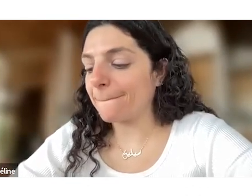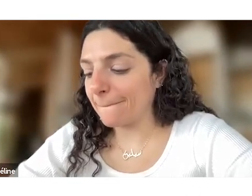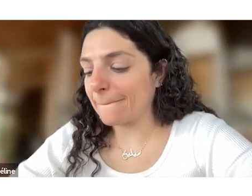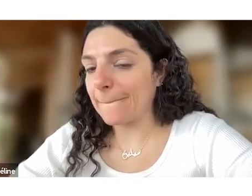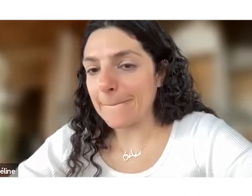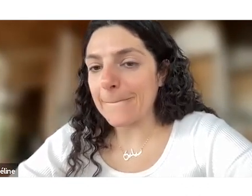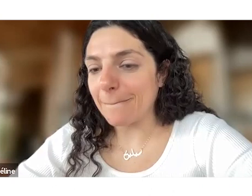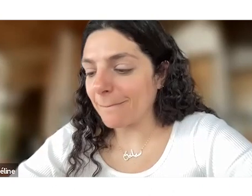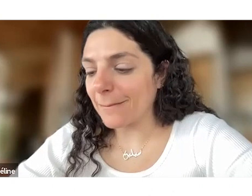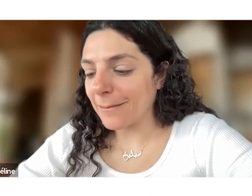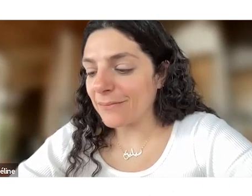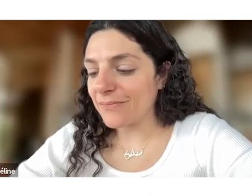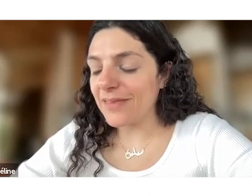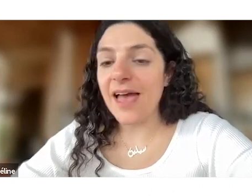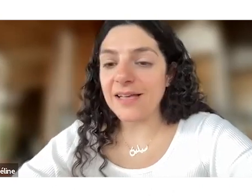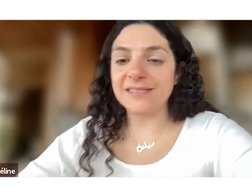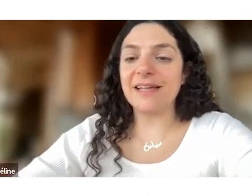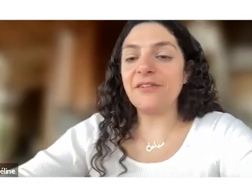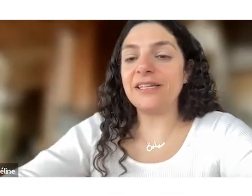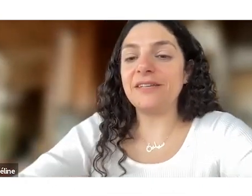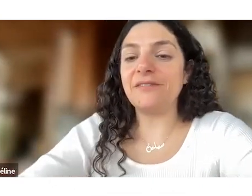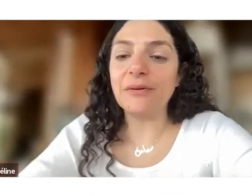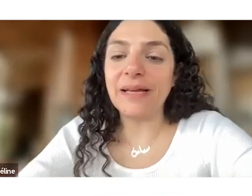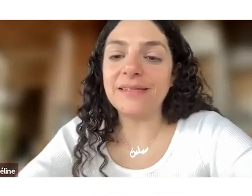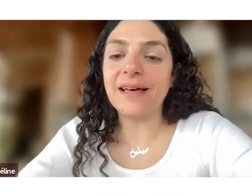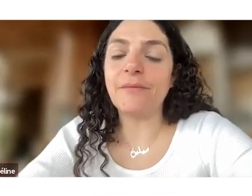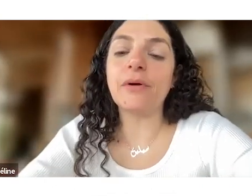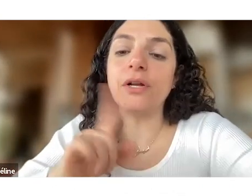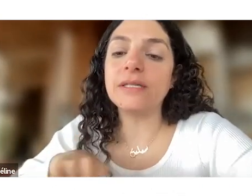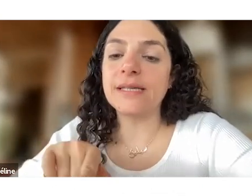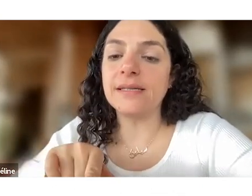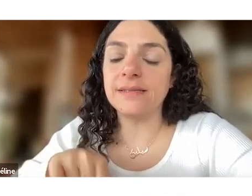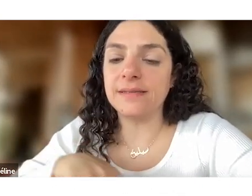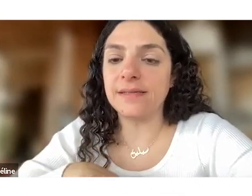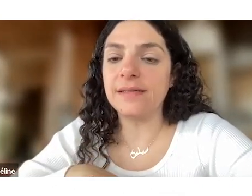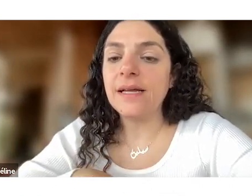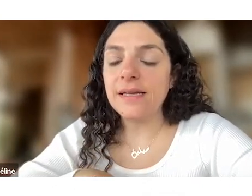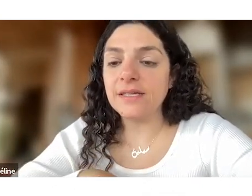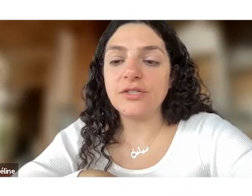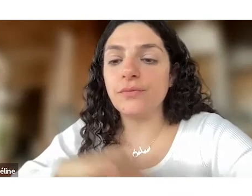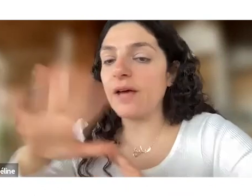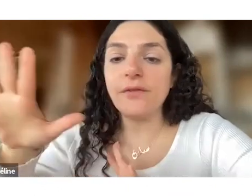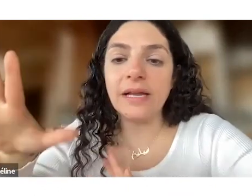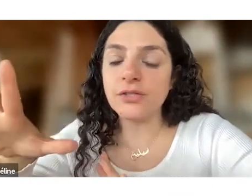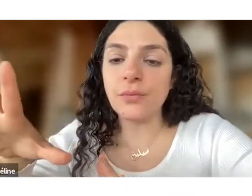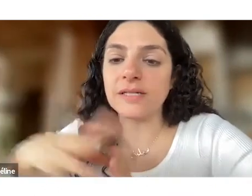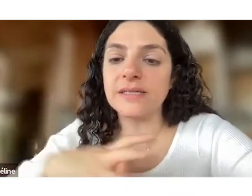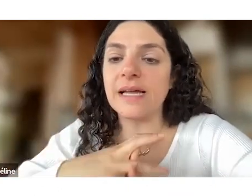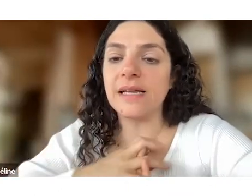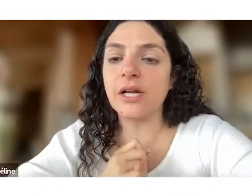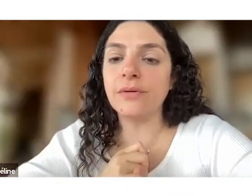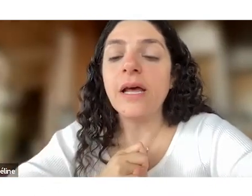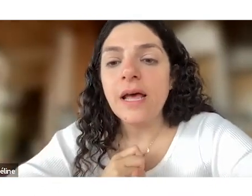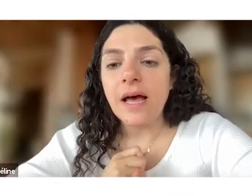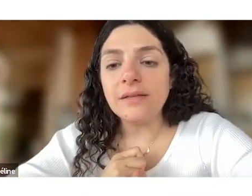Twitter, but there I am. I'm so excited. Yes, definitely follow Maytha. We're going to send the links to whatever links you want to